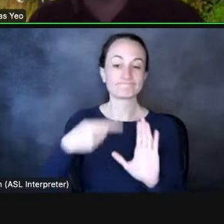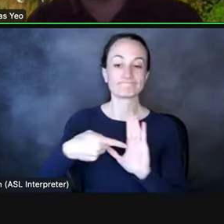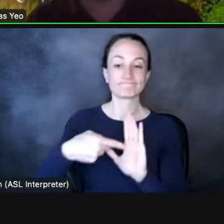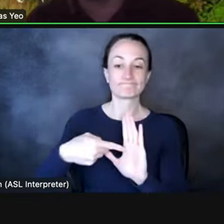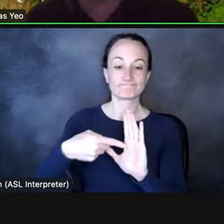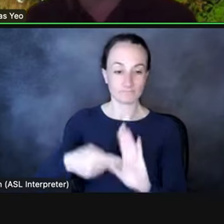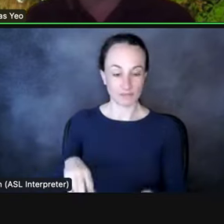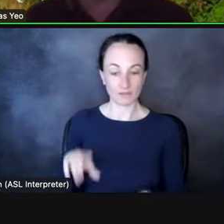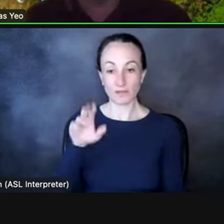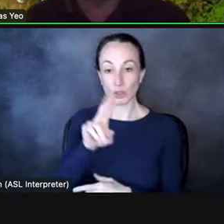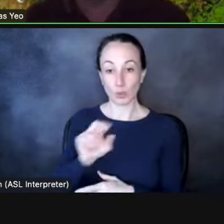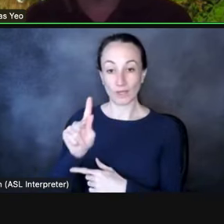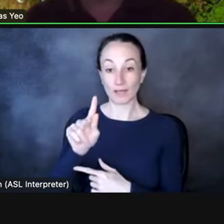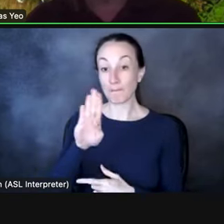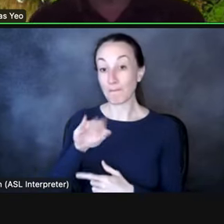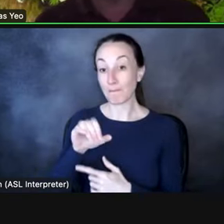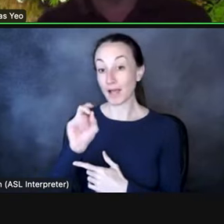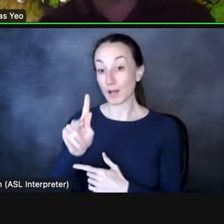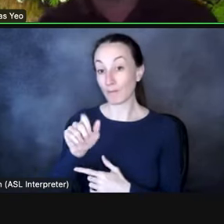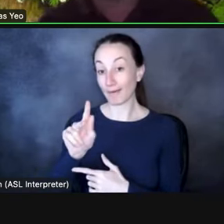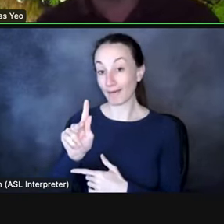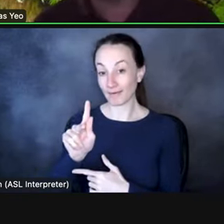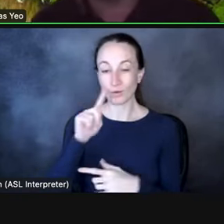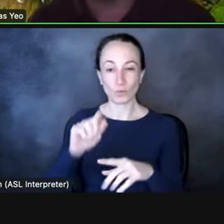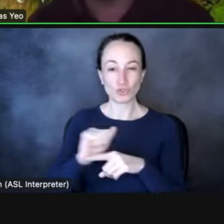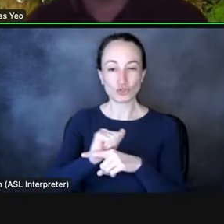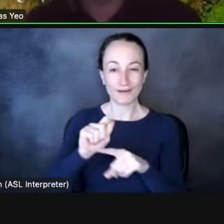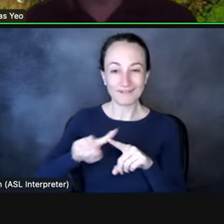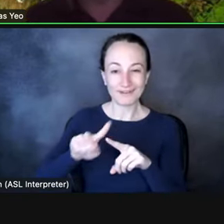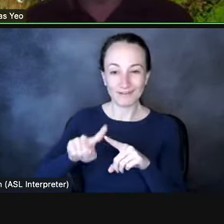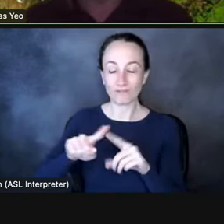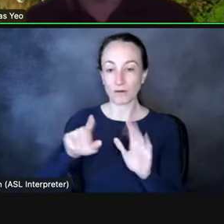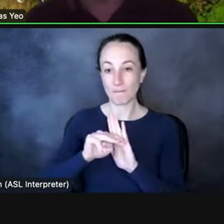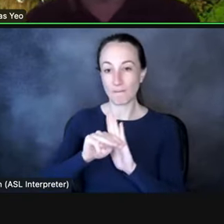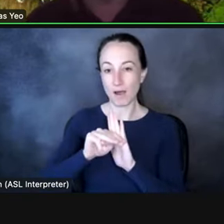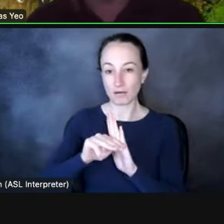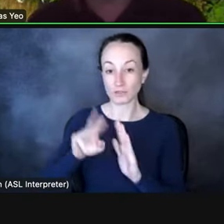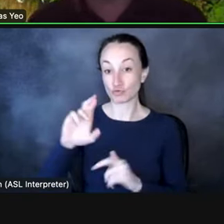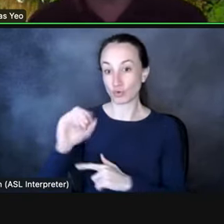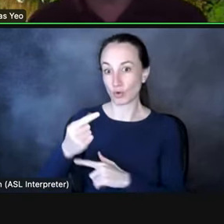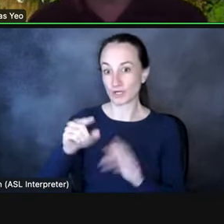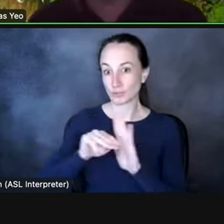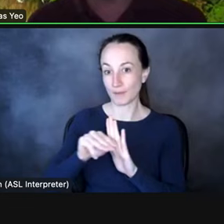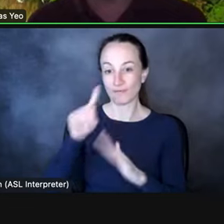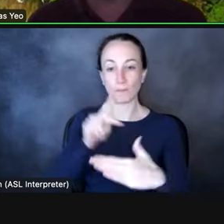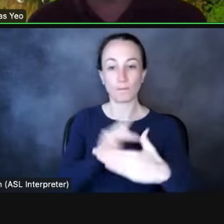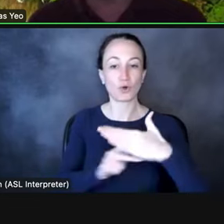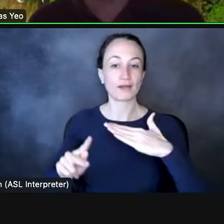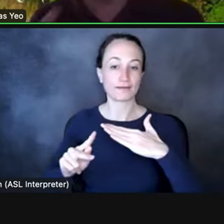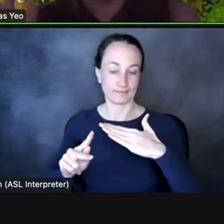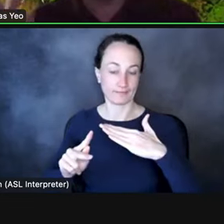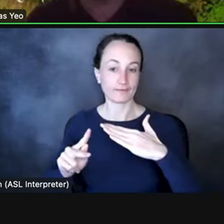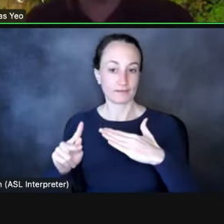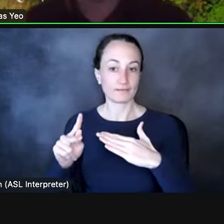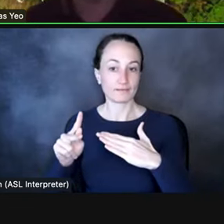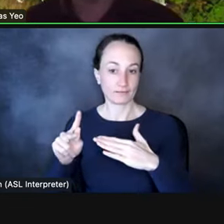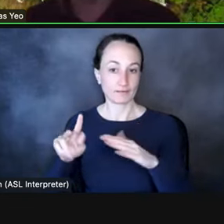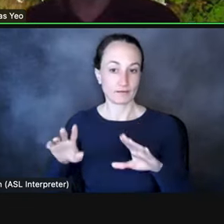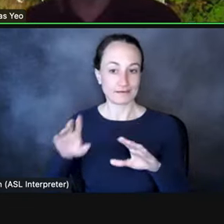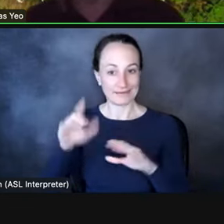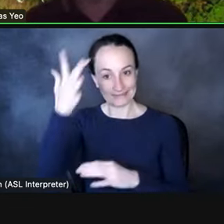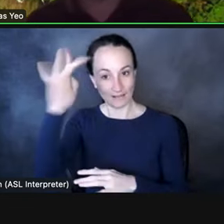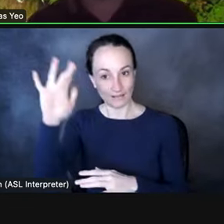Hedong trained different regression models for predicting fluent intelligence. And we considered kernel regression and three other deep learning